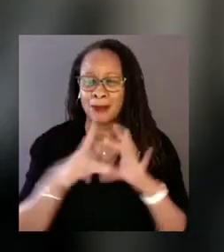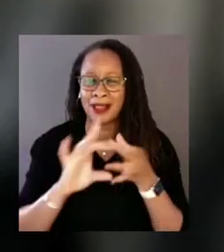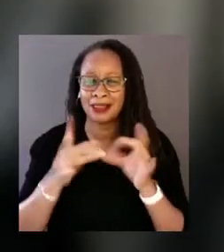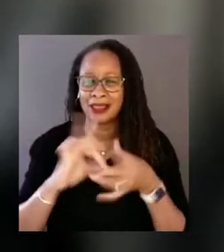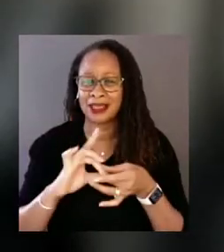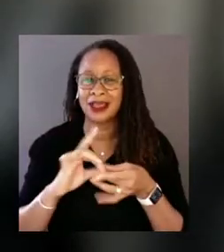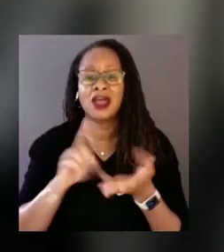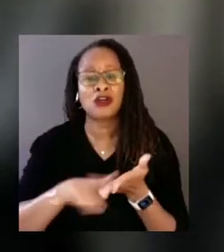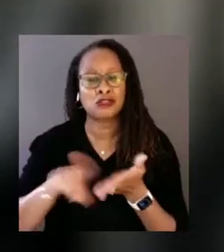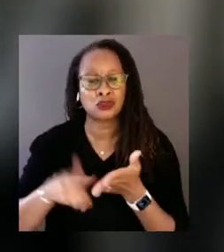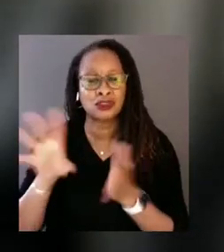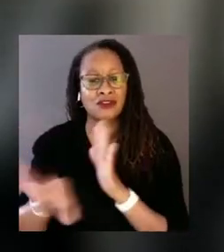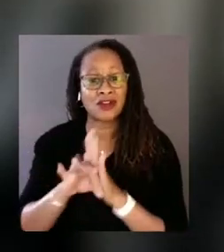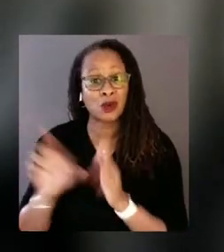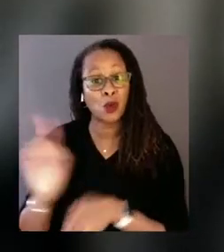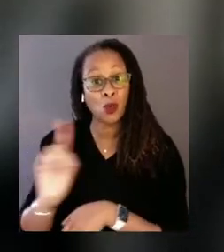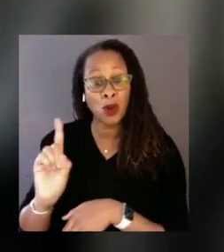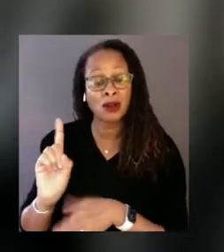who wish to learn more.